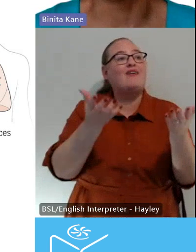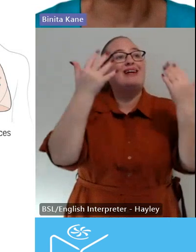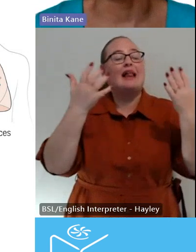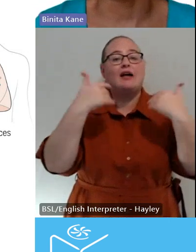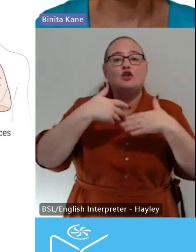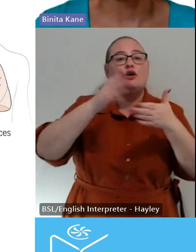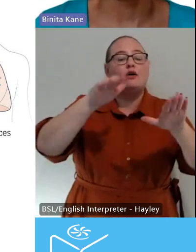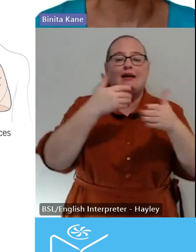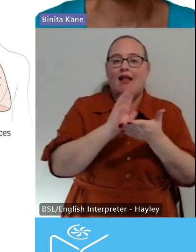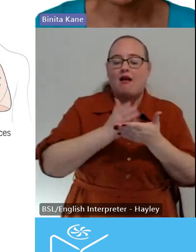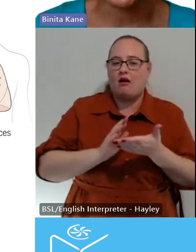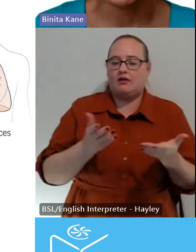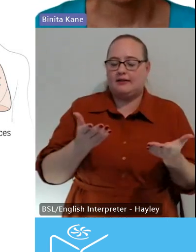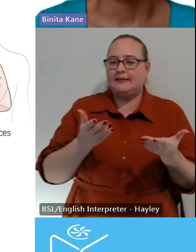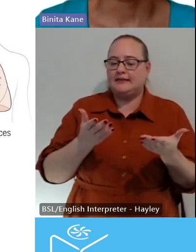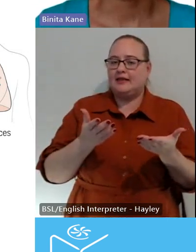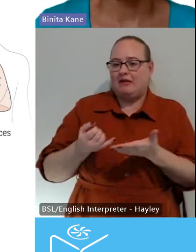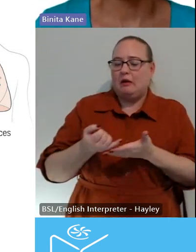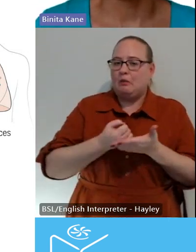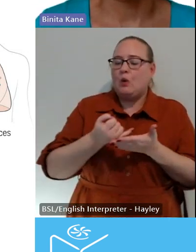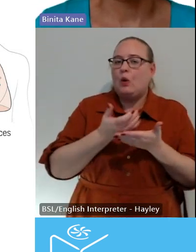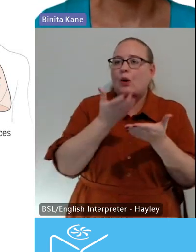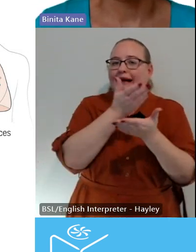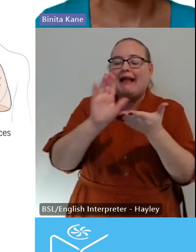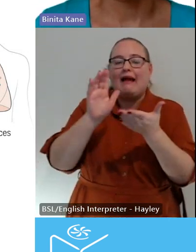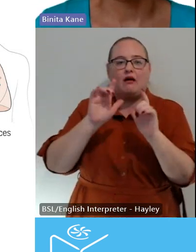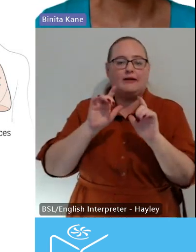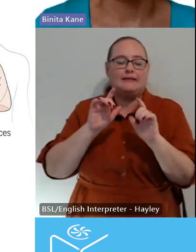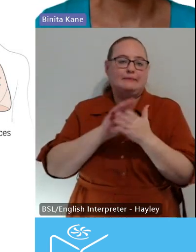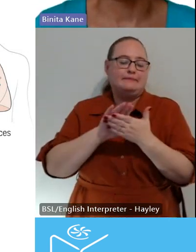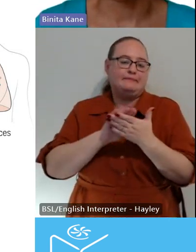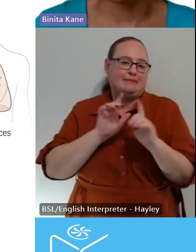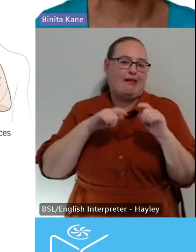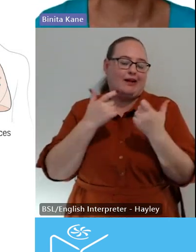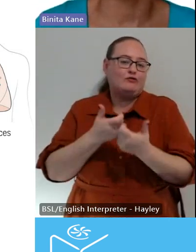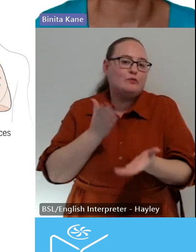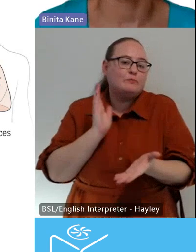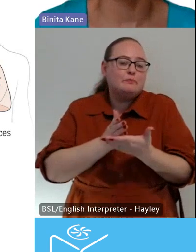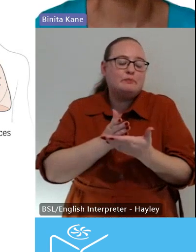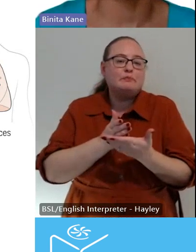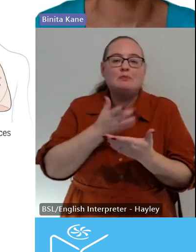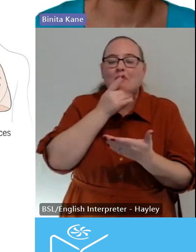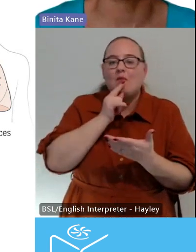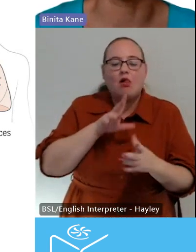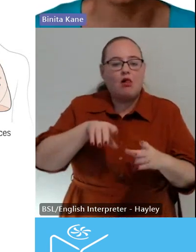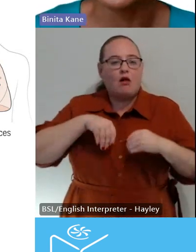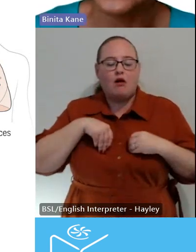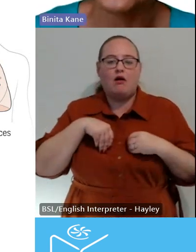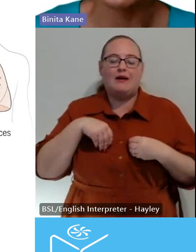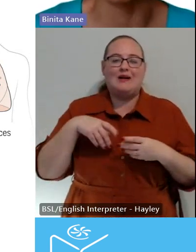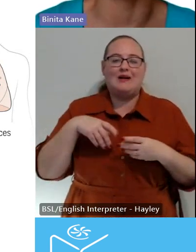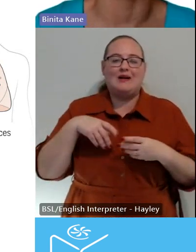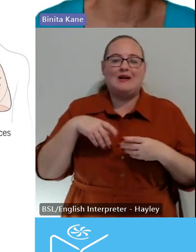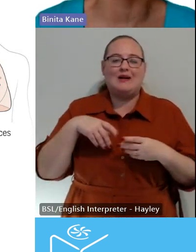surprising, therefore, that if ventilation is poor, that classrooms are a breeding ground for infections like SARS-CoV-2, or what we more commonly